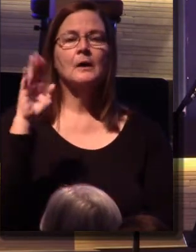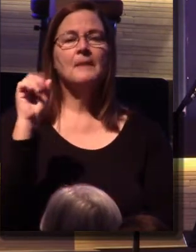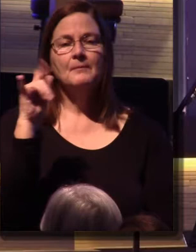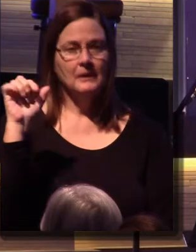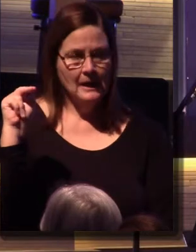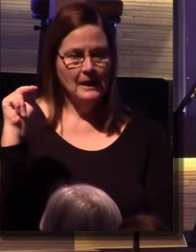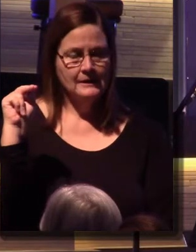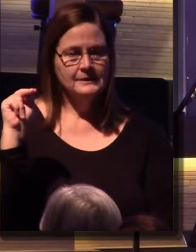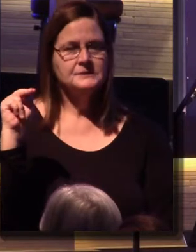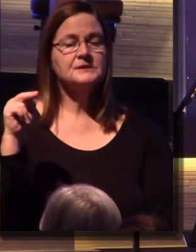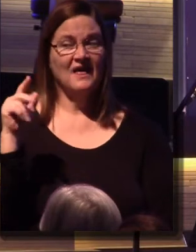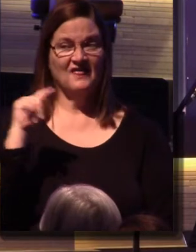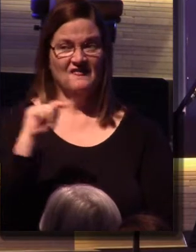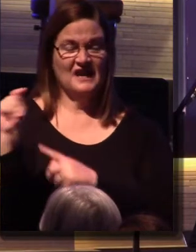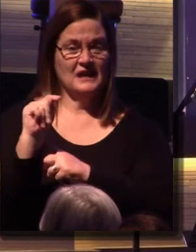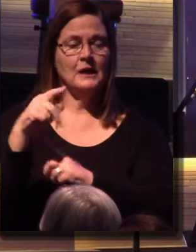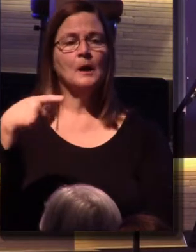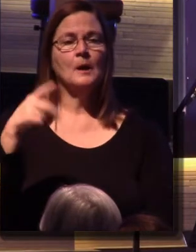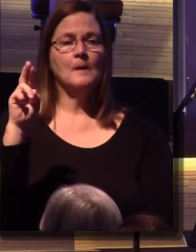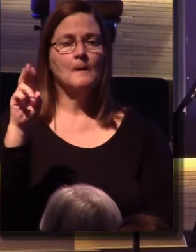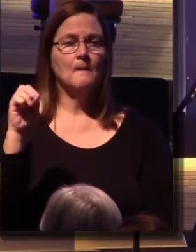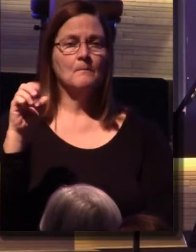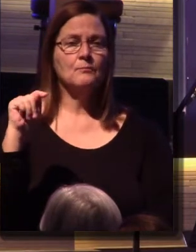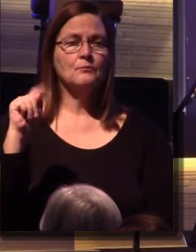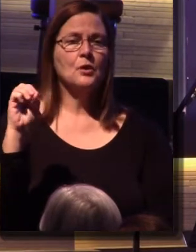that Babylon is a prototype, is